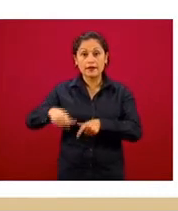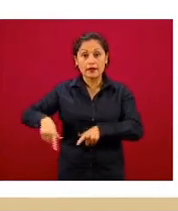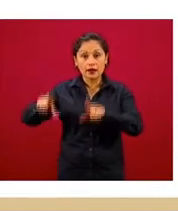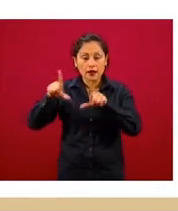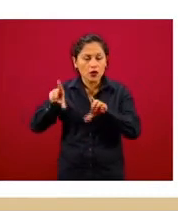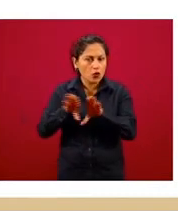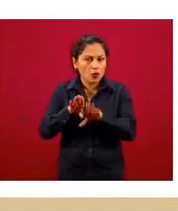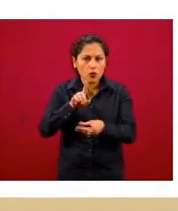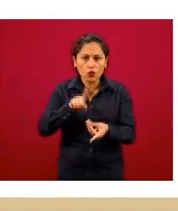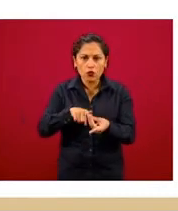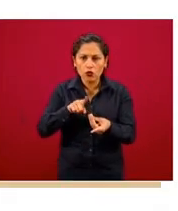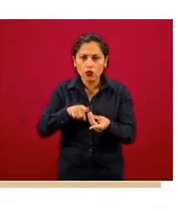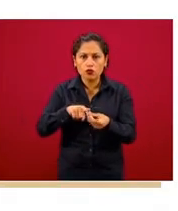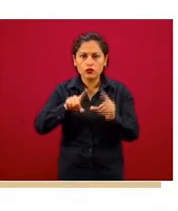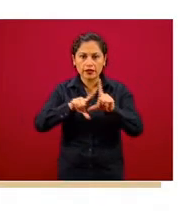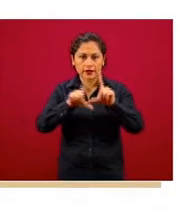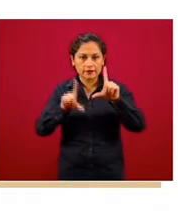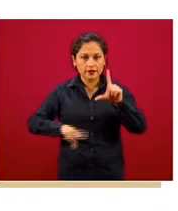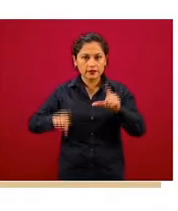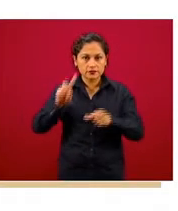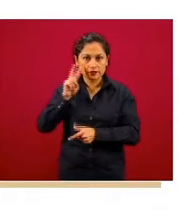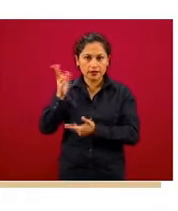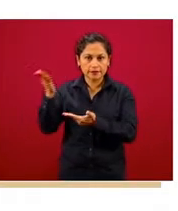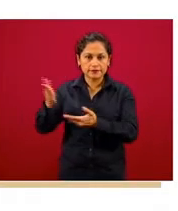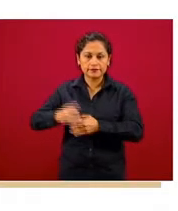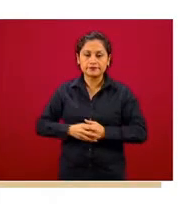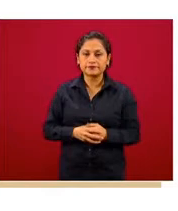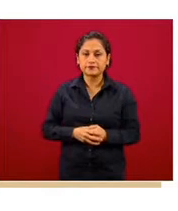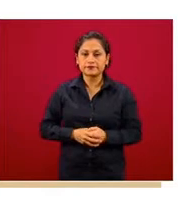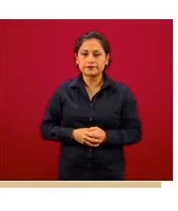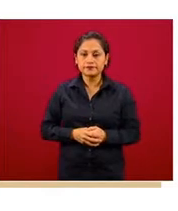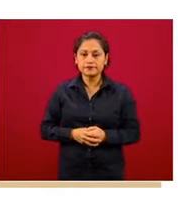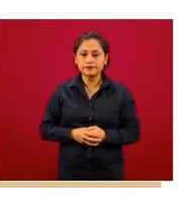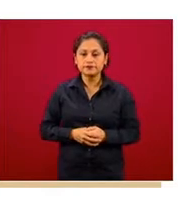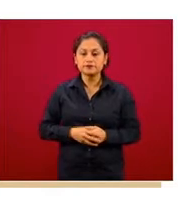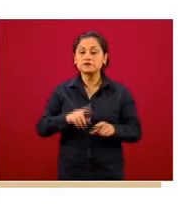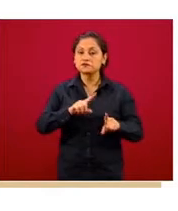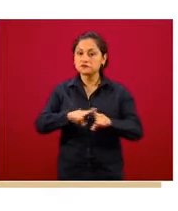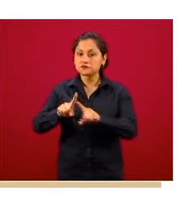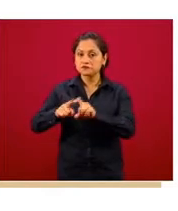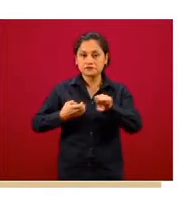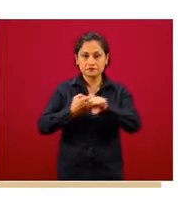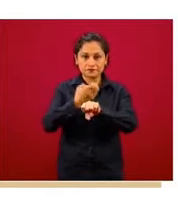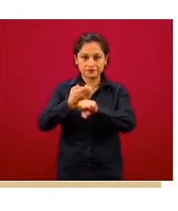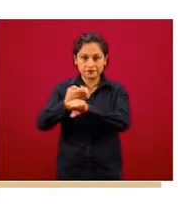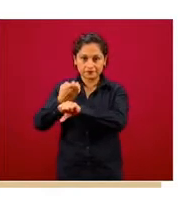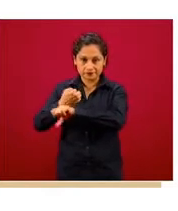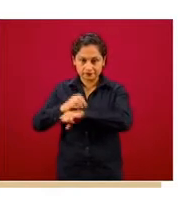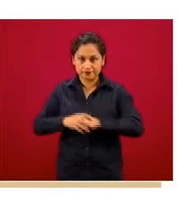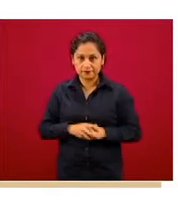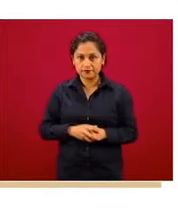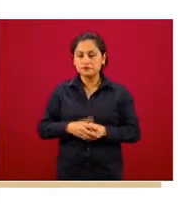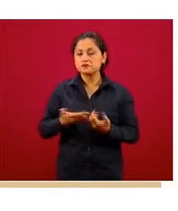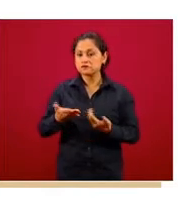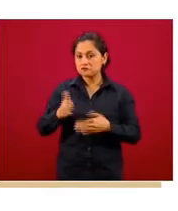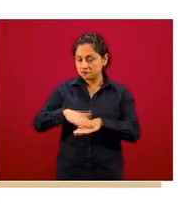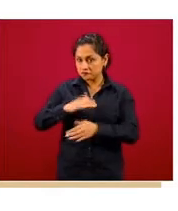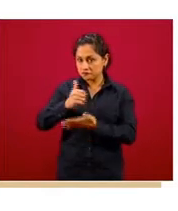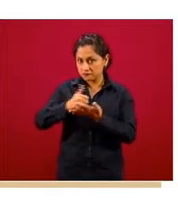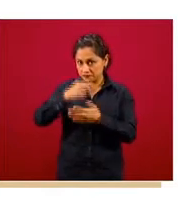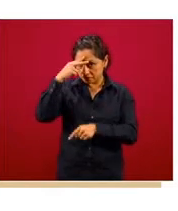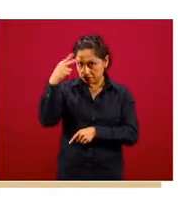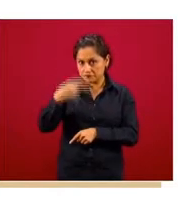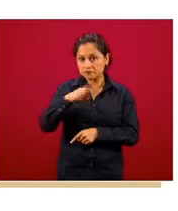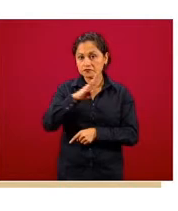13,608 beds from the IRAG national network that are available. Here you can see by each state,